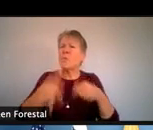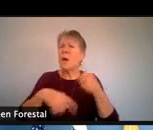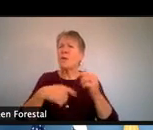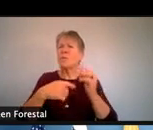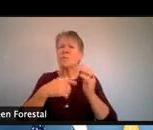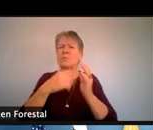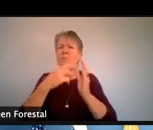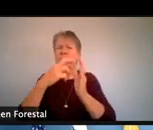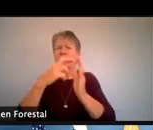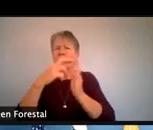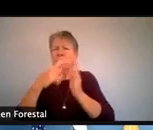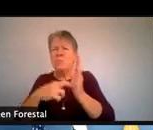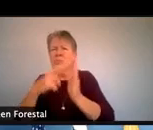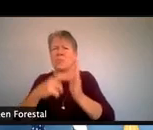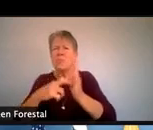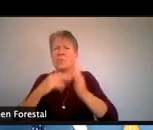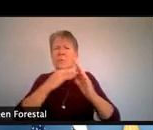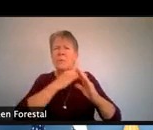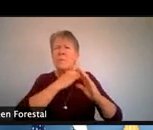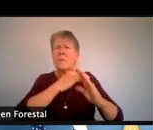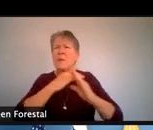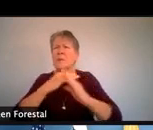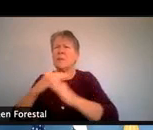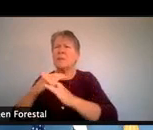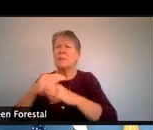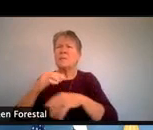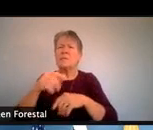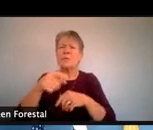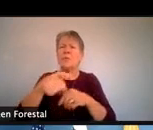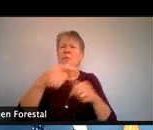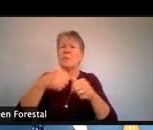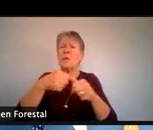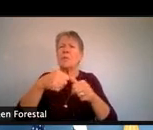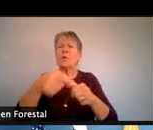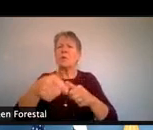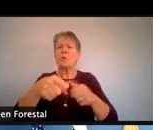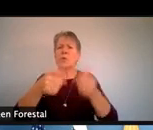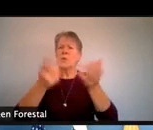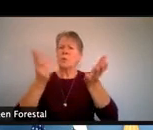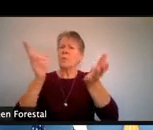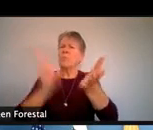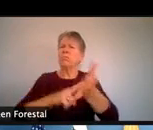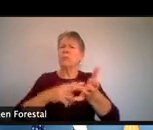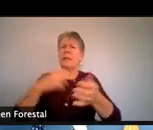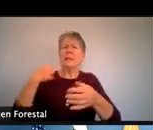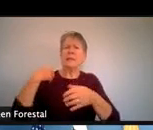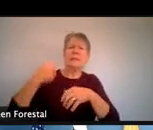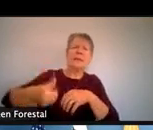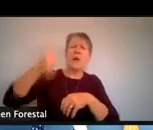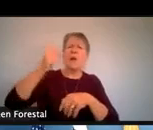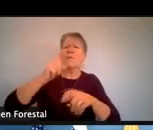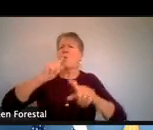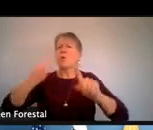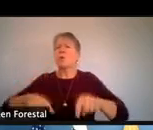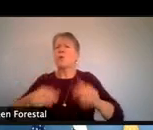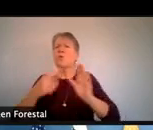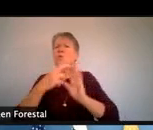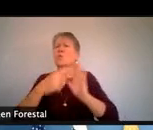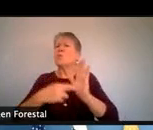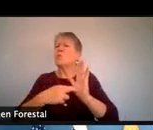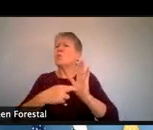executive action, and which ones have to be done via legislation at the state efforts? And that's it. Thank